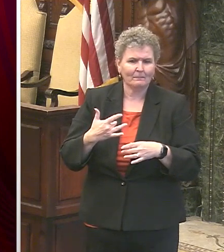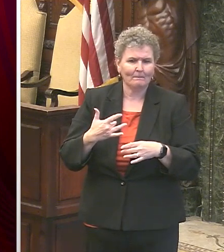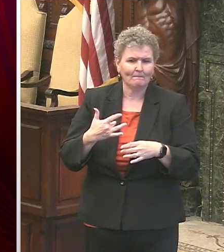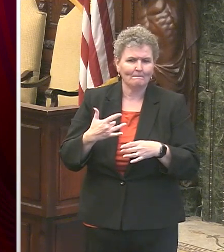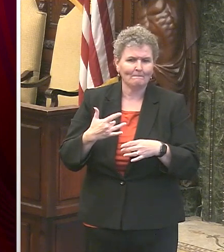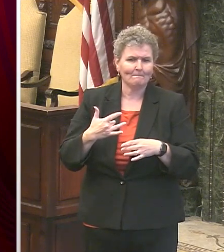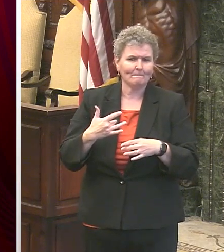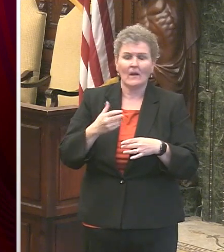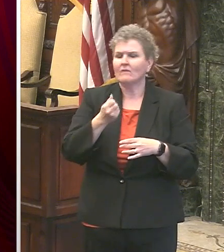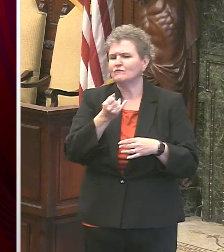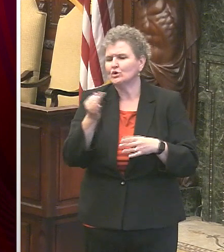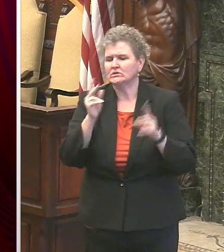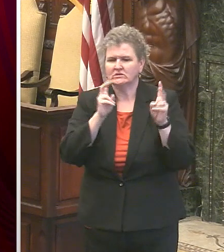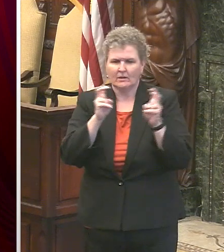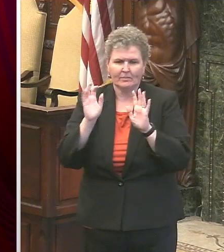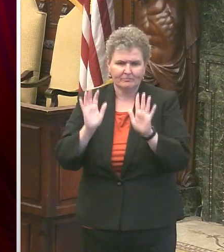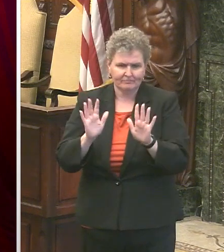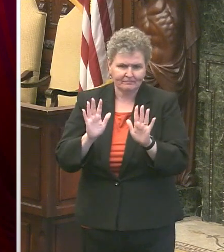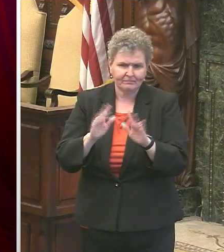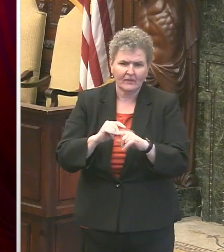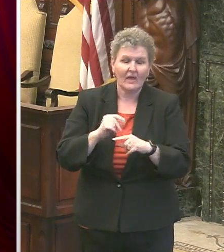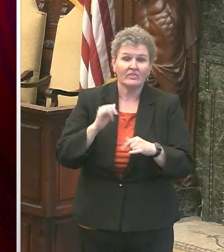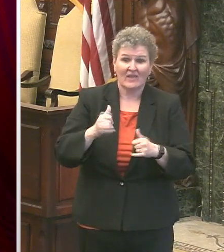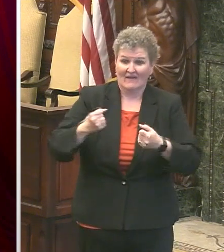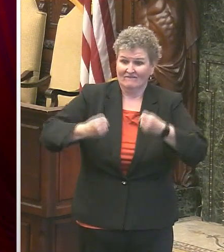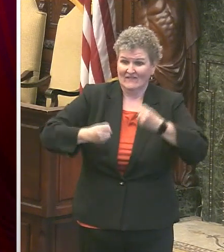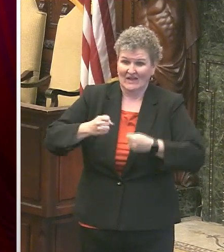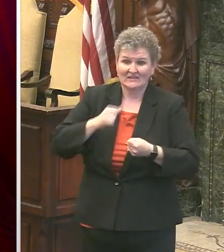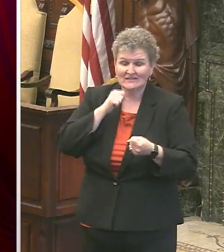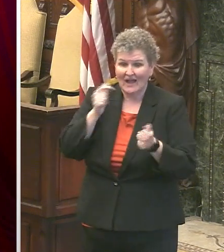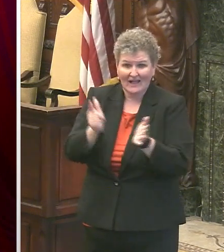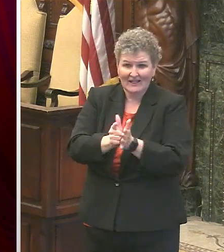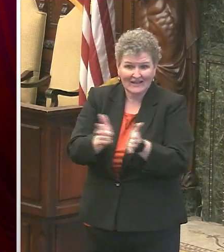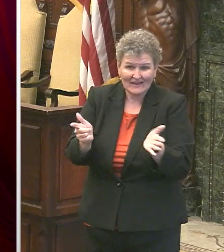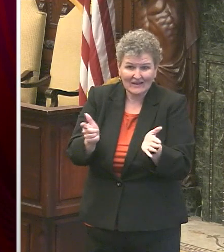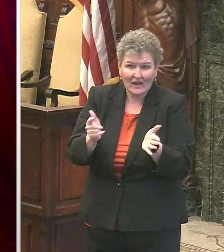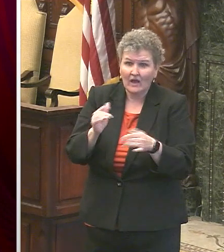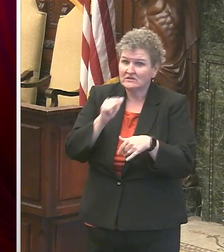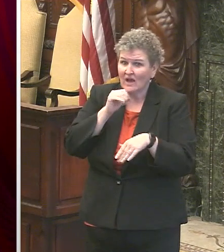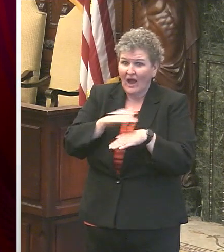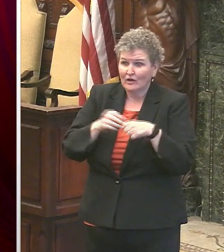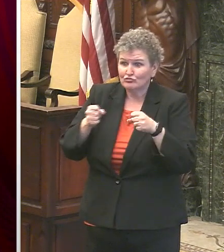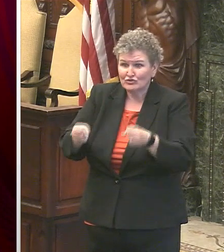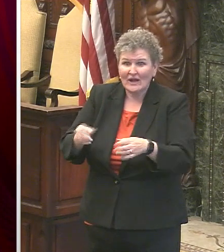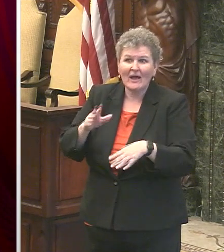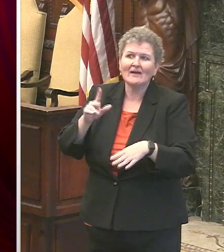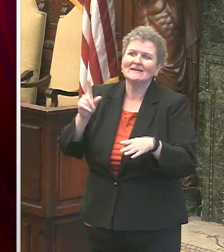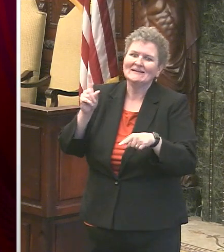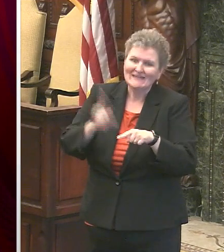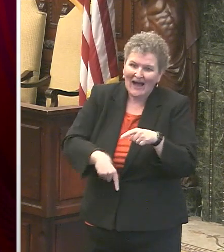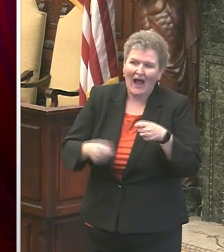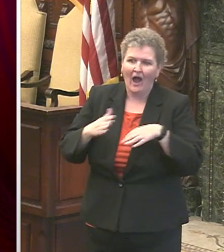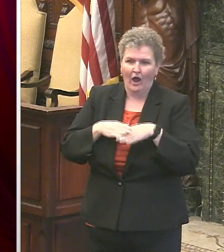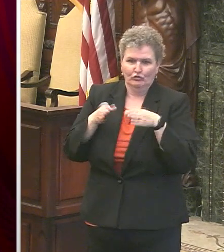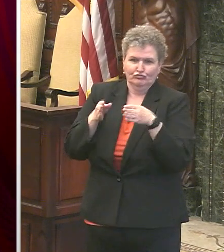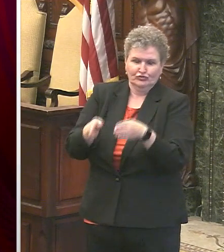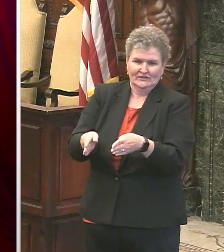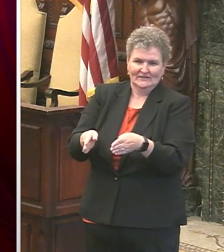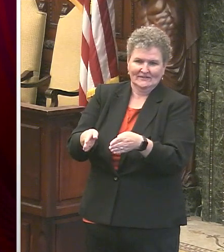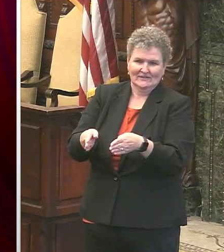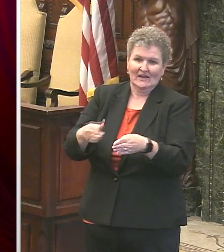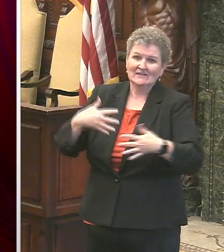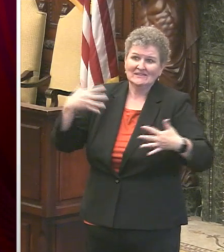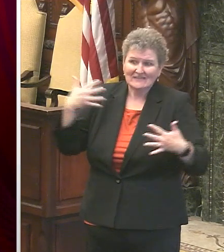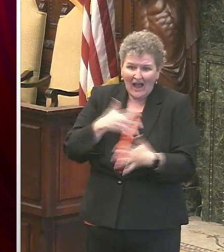there's a couple of different issues. Number one, the vehicles aren't legal. So they're not legal to be on the street. They can't be licensed. Number two, it scares